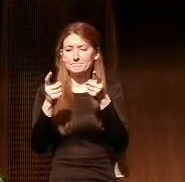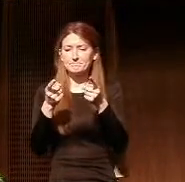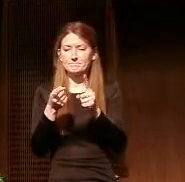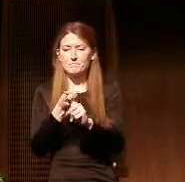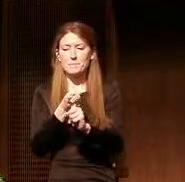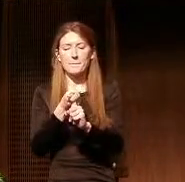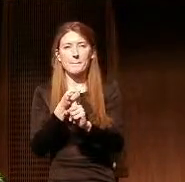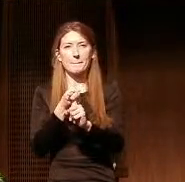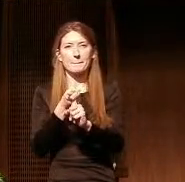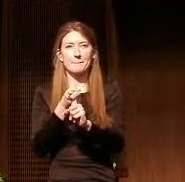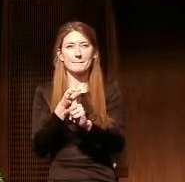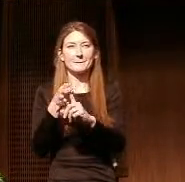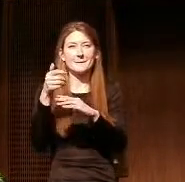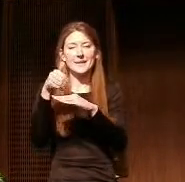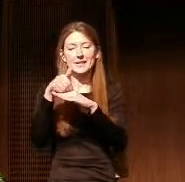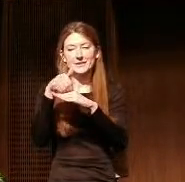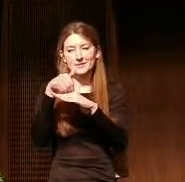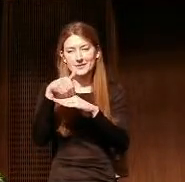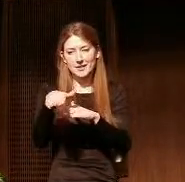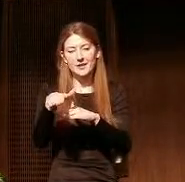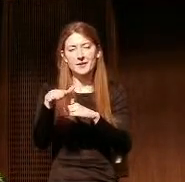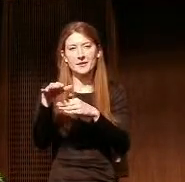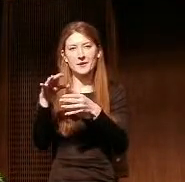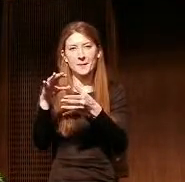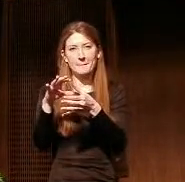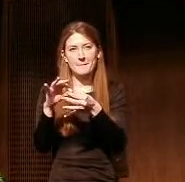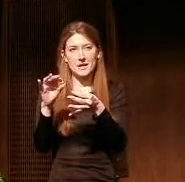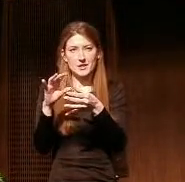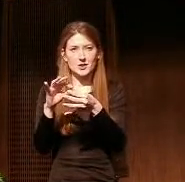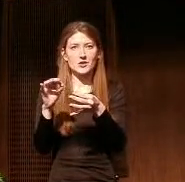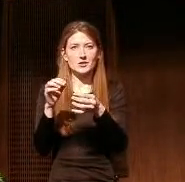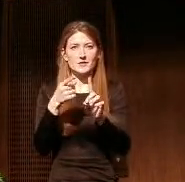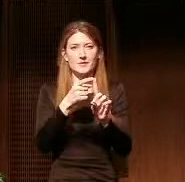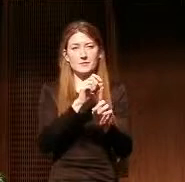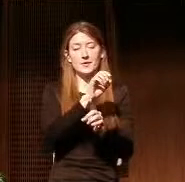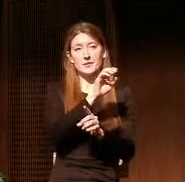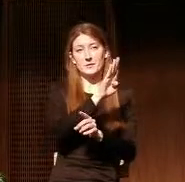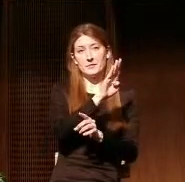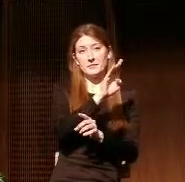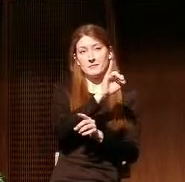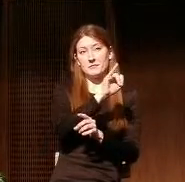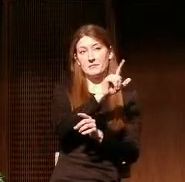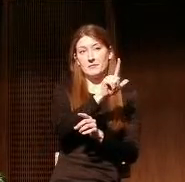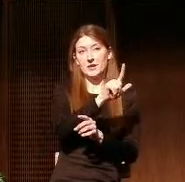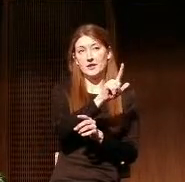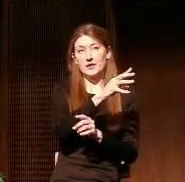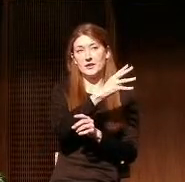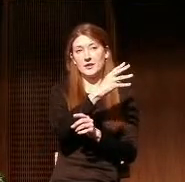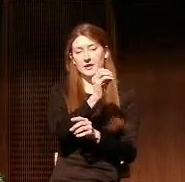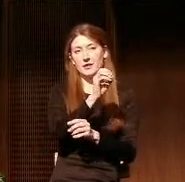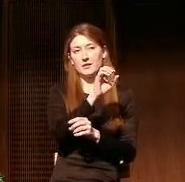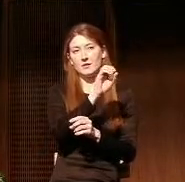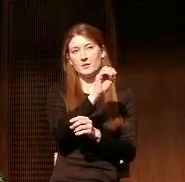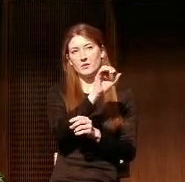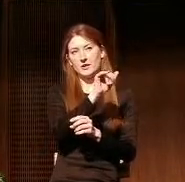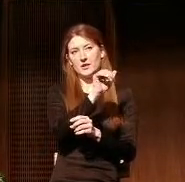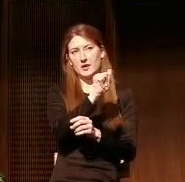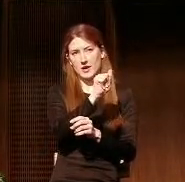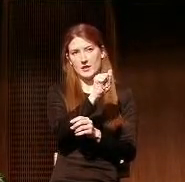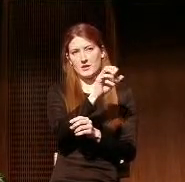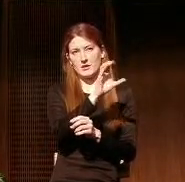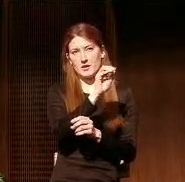that sent messages, like the message from Bill and Oya Coffin. Oya was a young lady